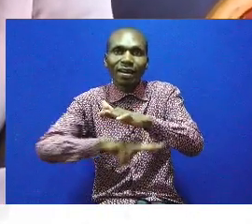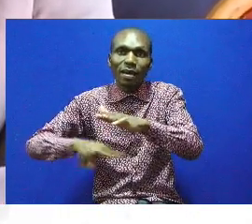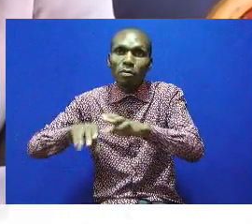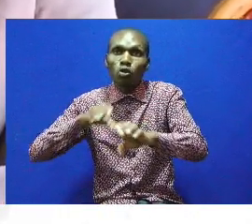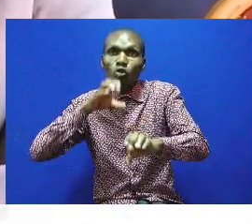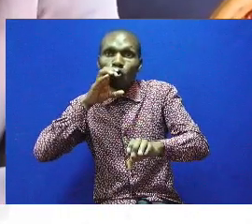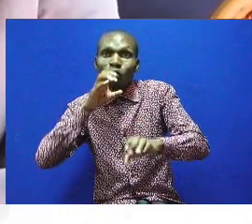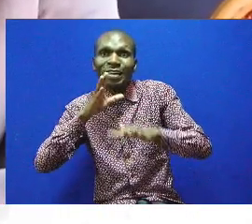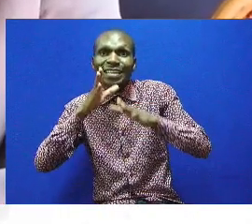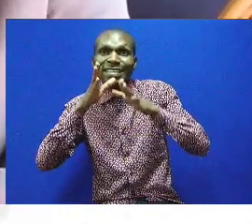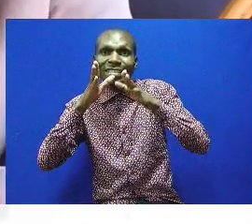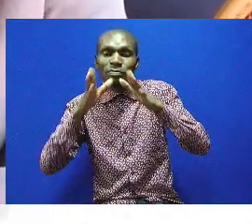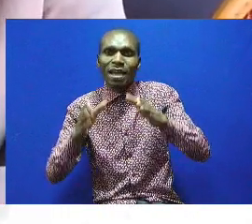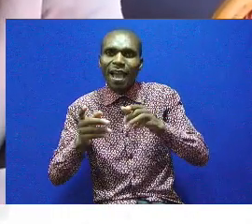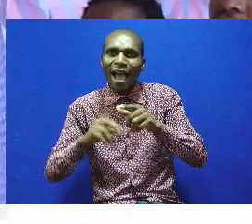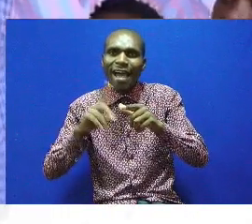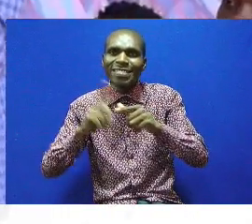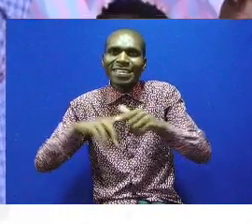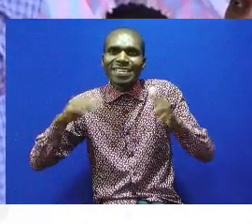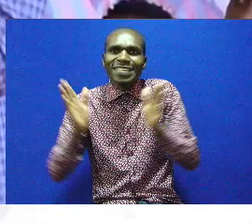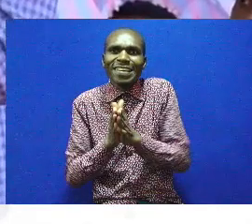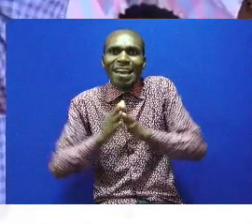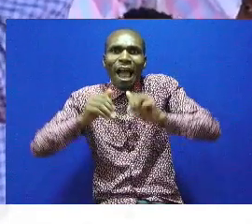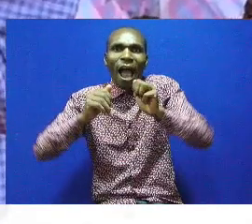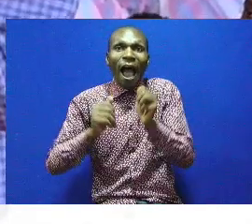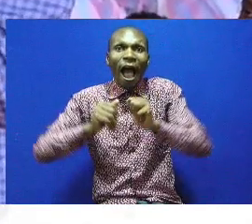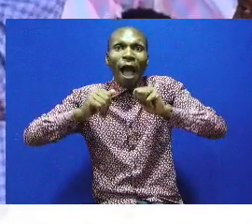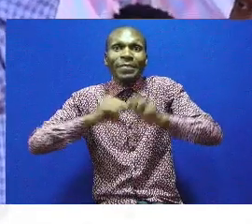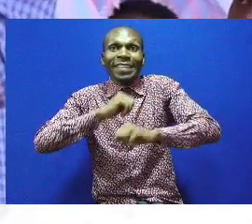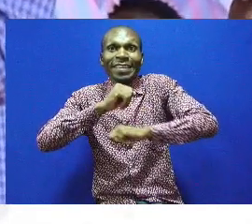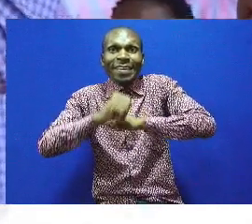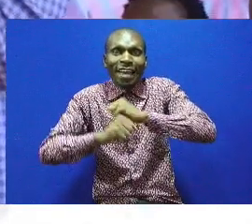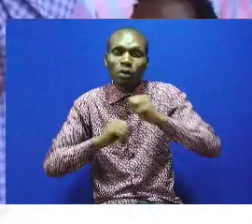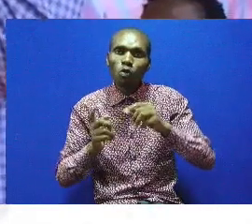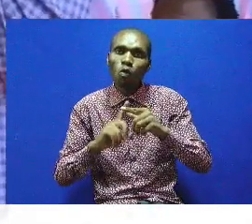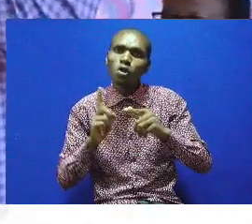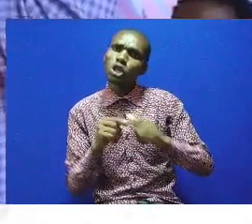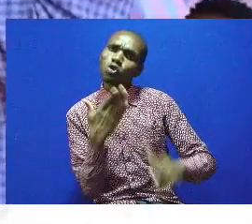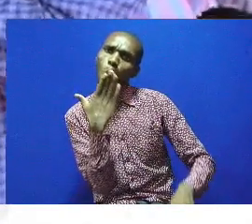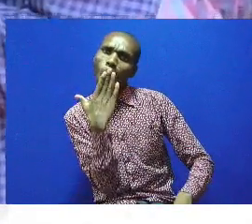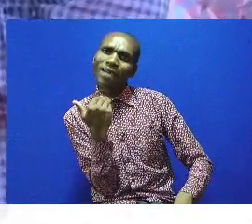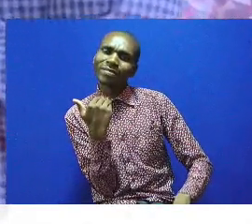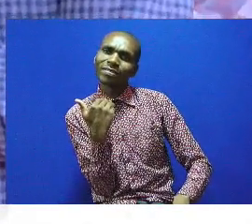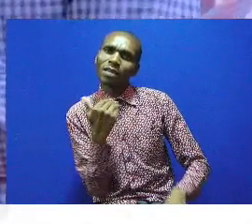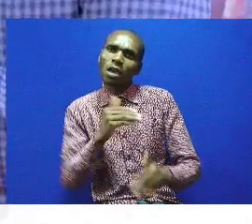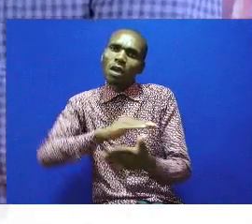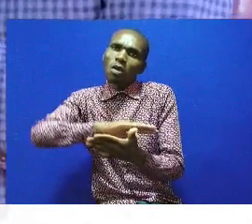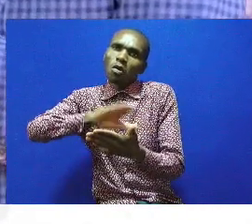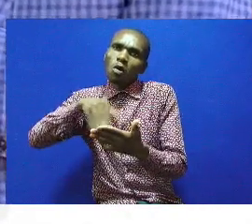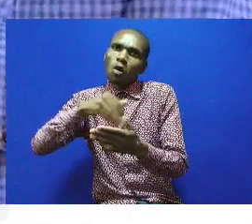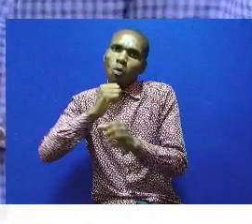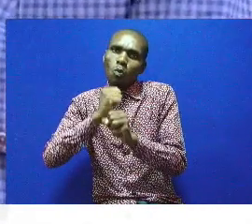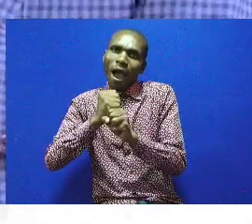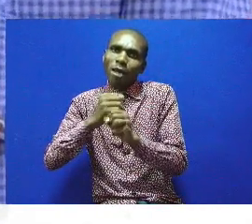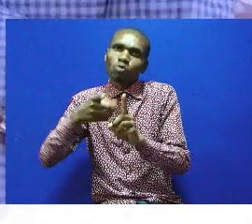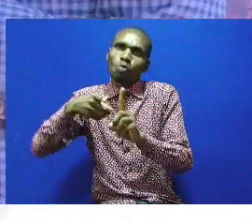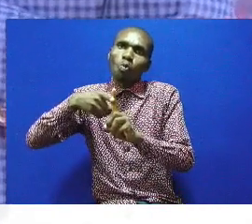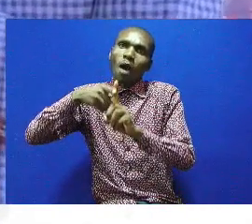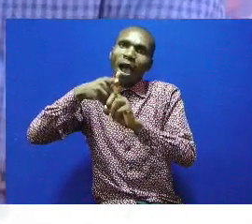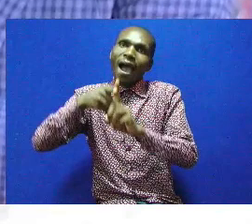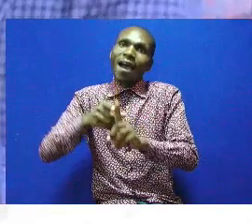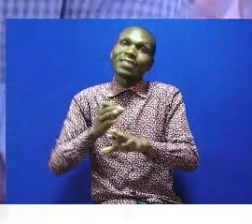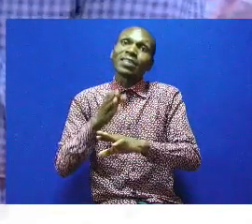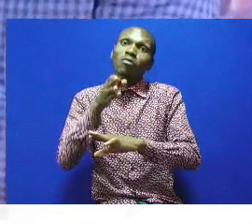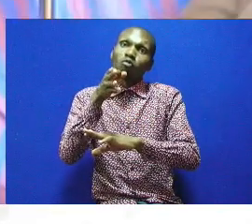Bagaka nigo bagokera igetambo kirekyo ase boigo bagania chi municipality chindego cha komentwa ase chinga